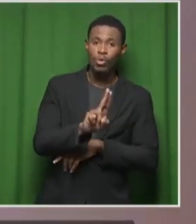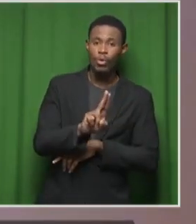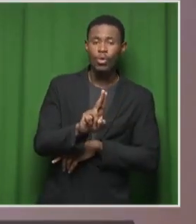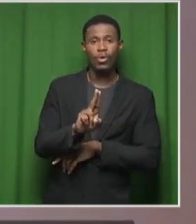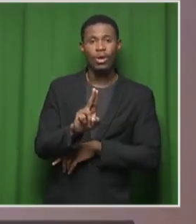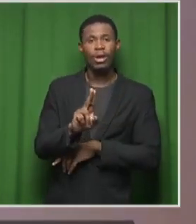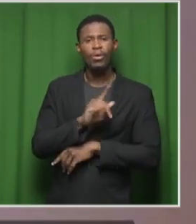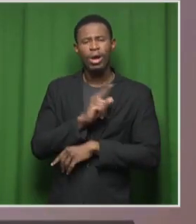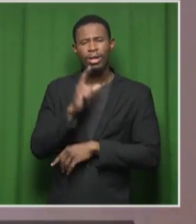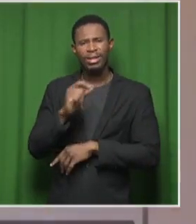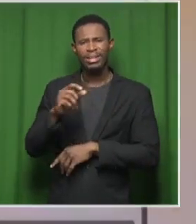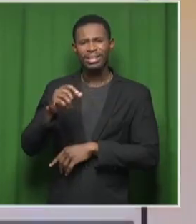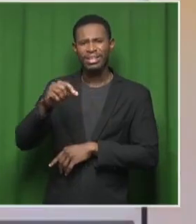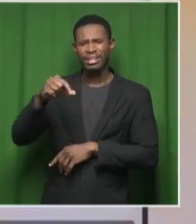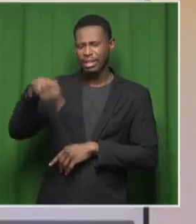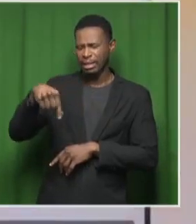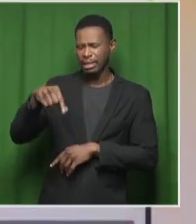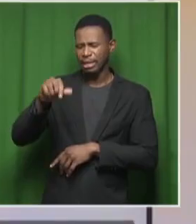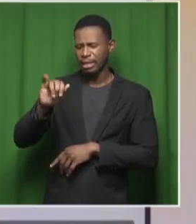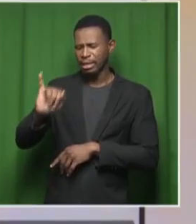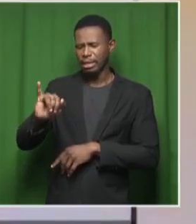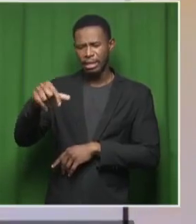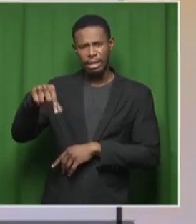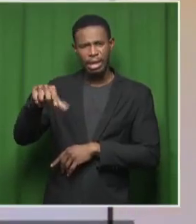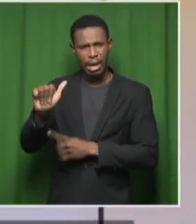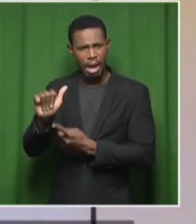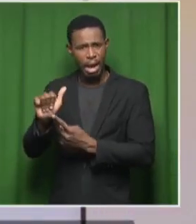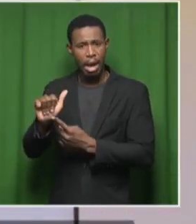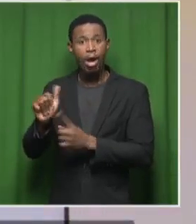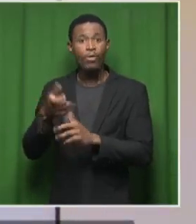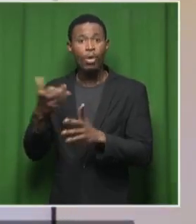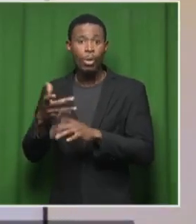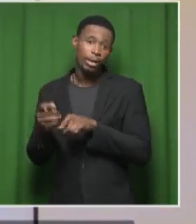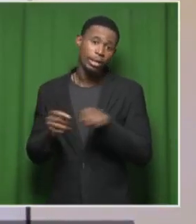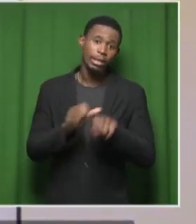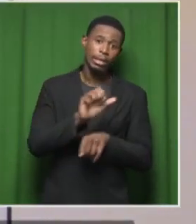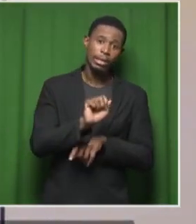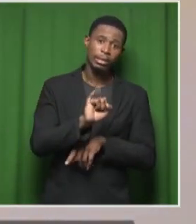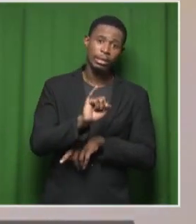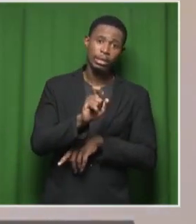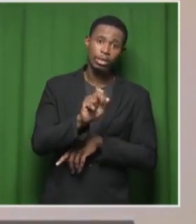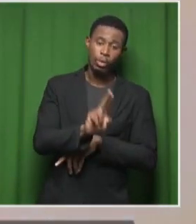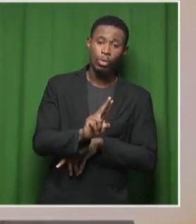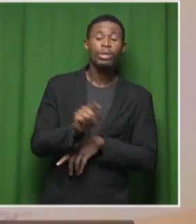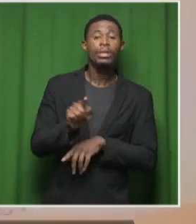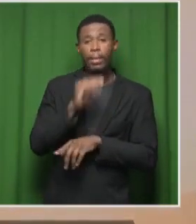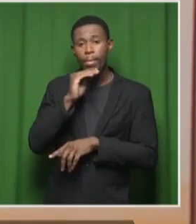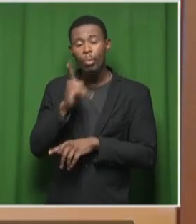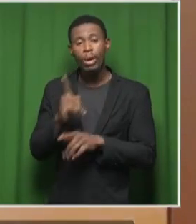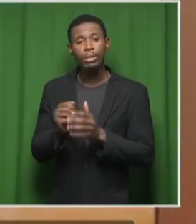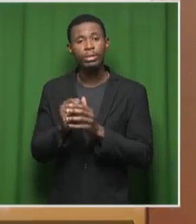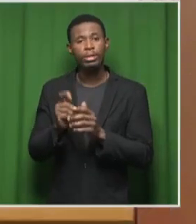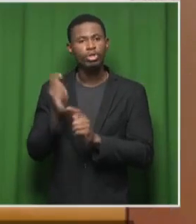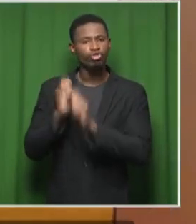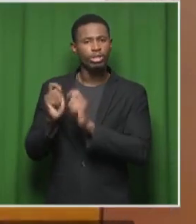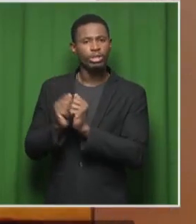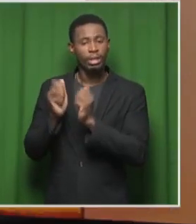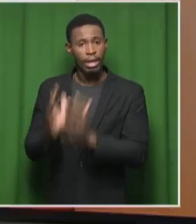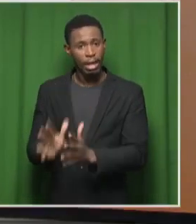King Igriha, it's directly from Singu. It really? Also means traditional healer. Really? And then